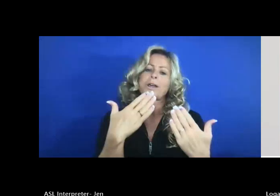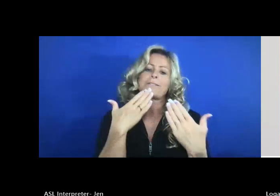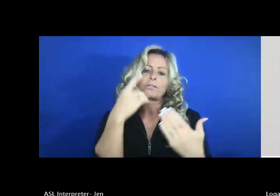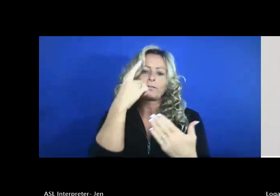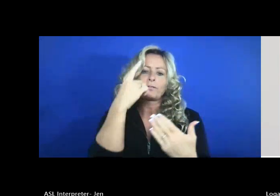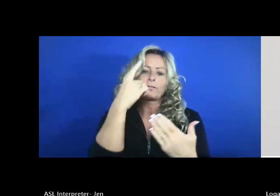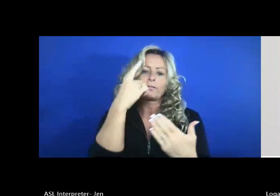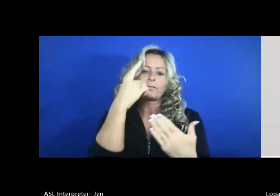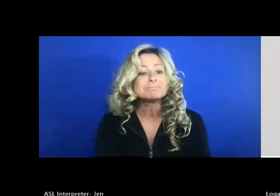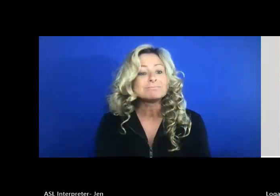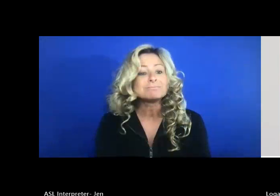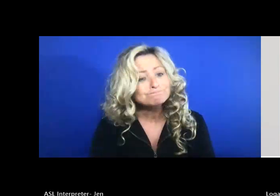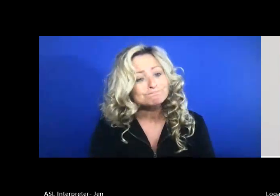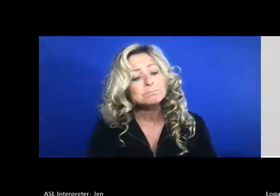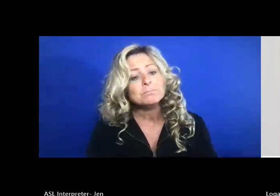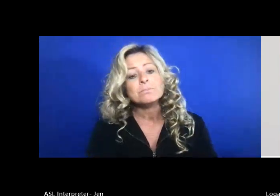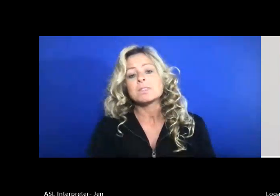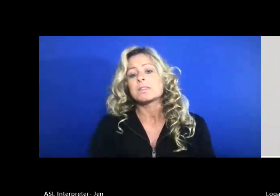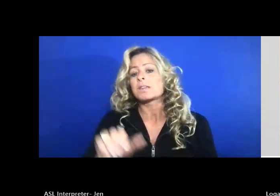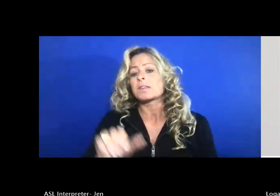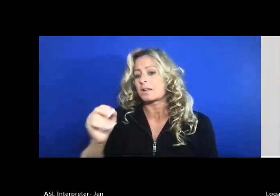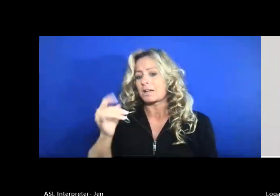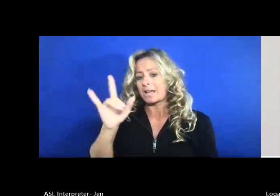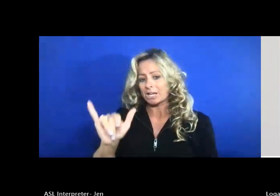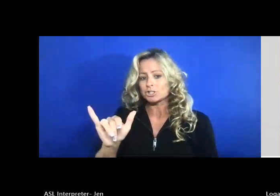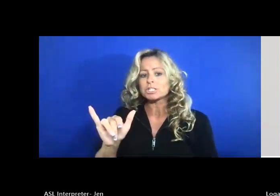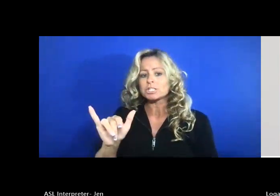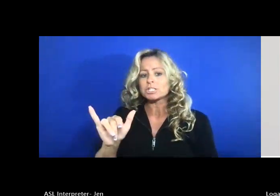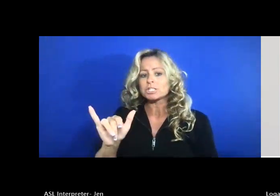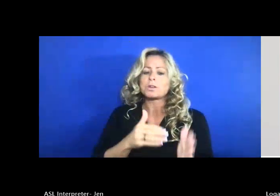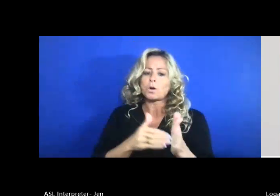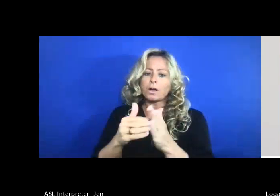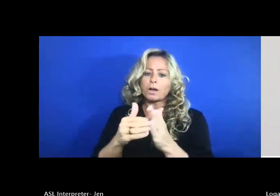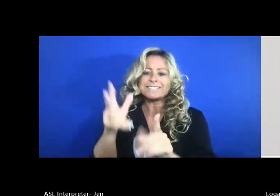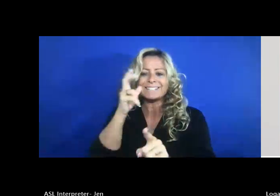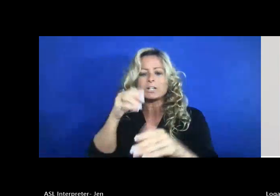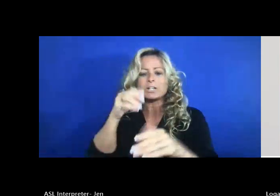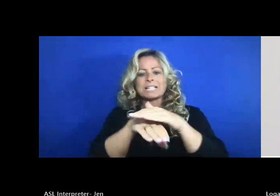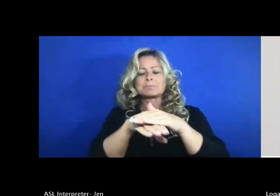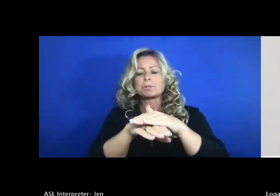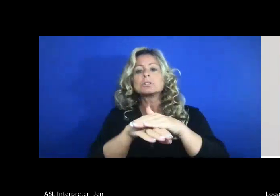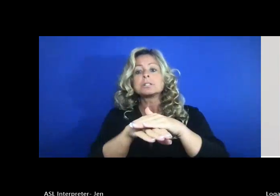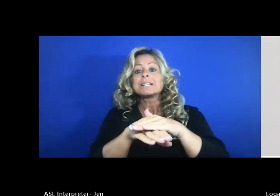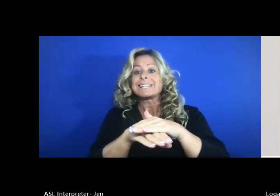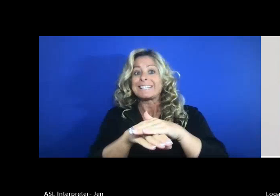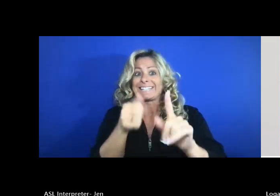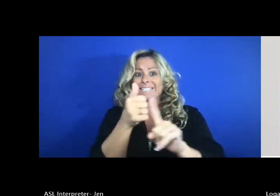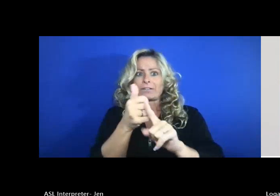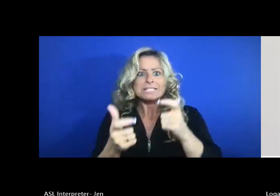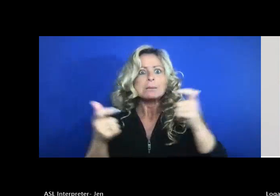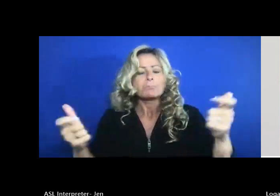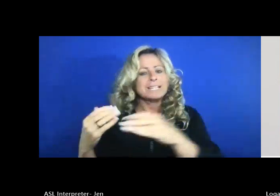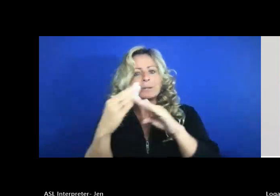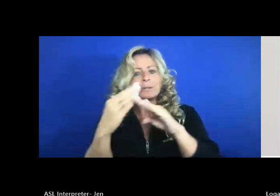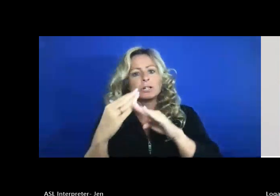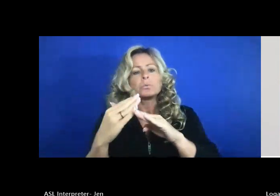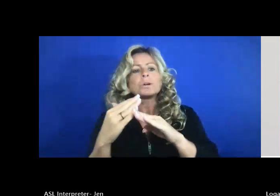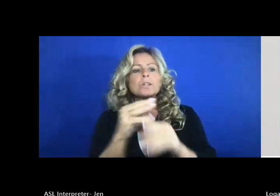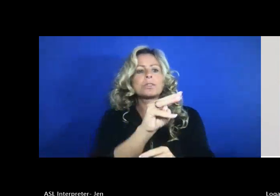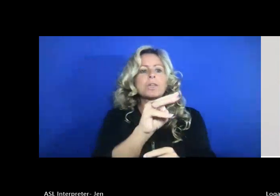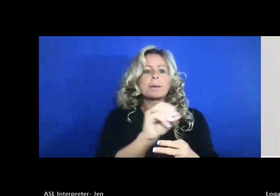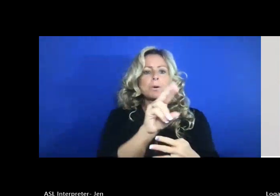that. Ashley, we often hear that accessibility is the biggest barrier to connecting MOUD to the